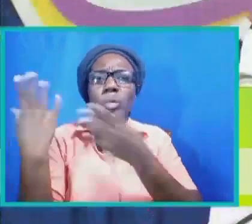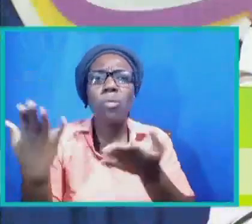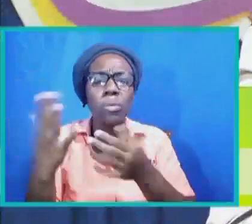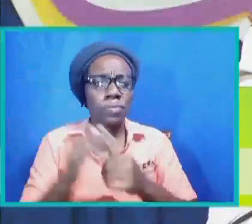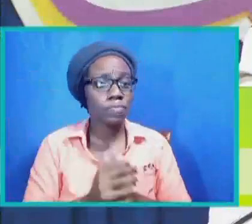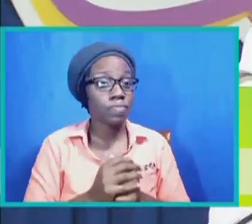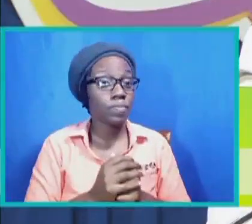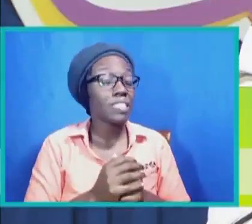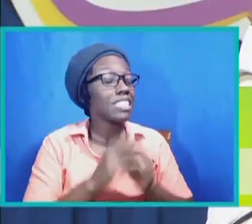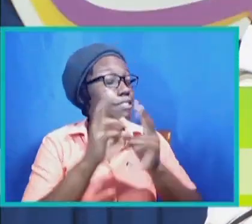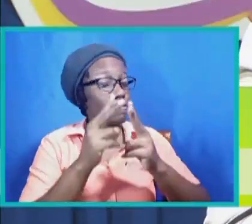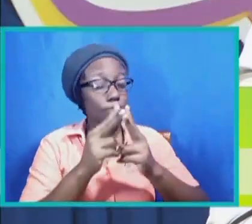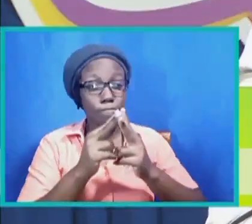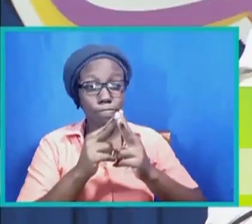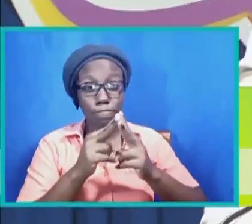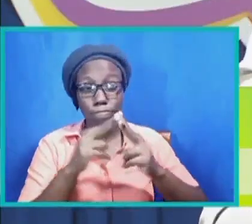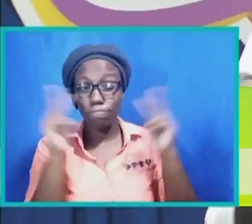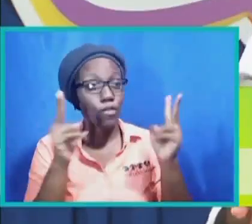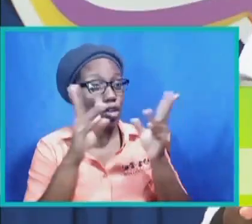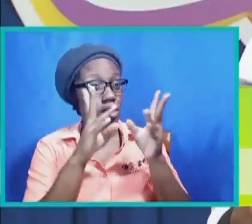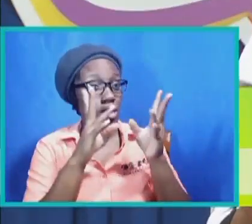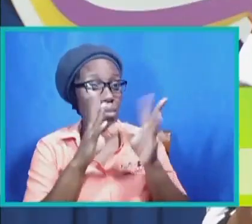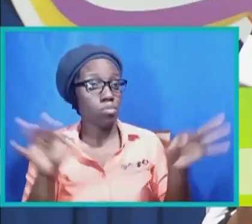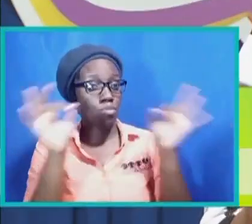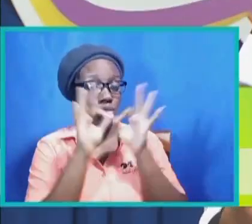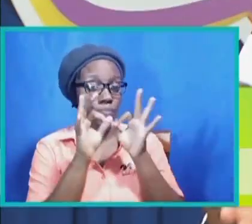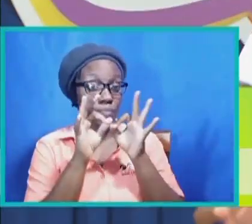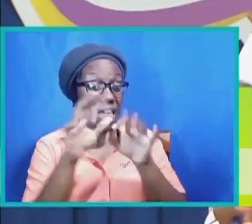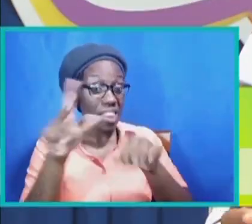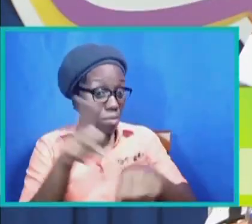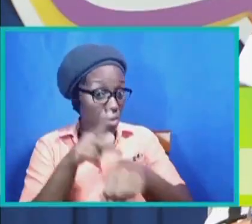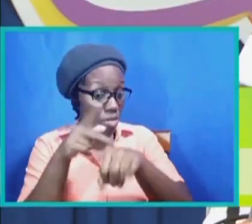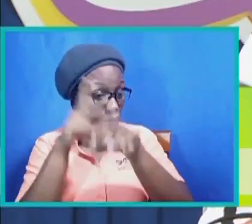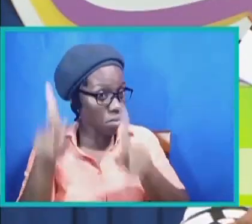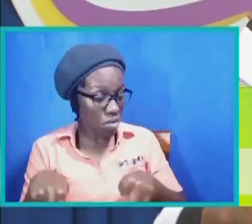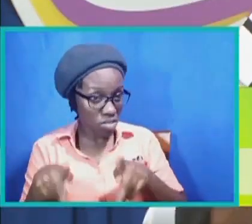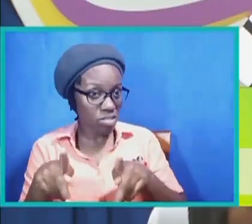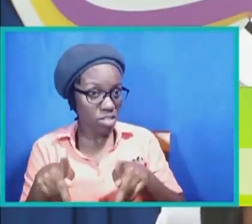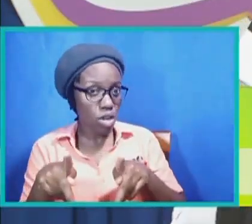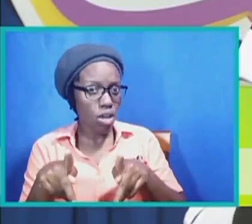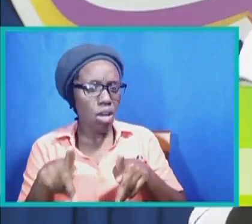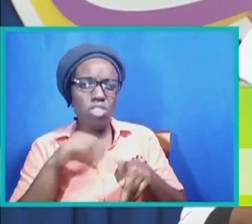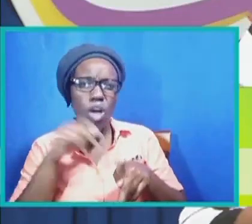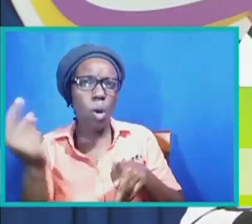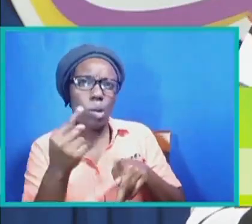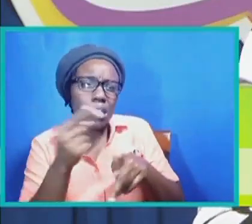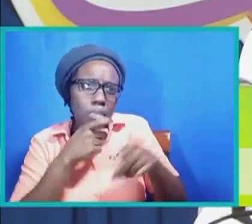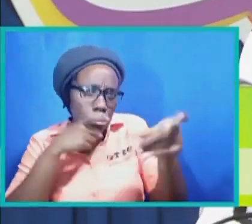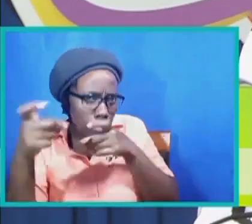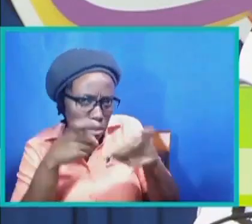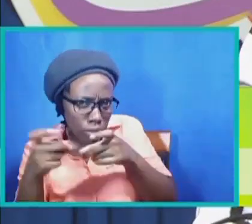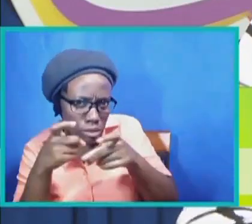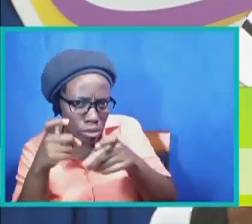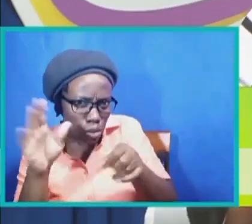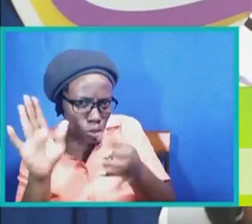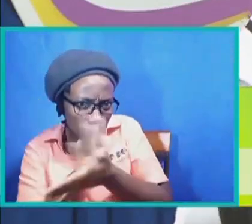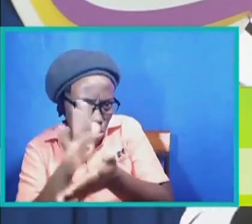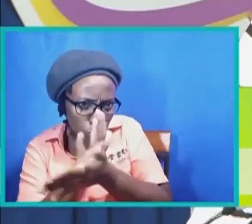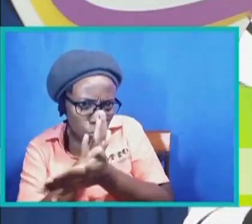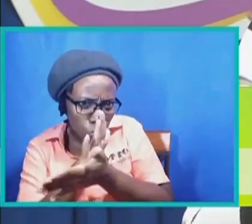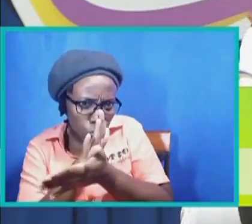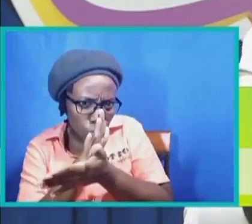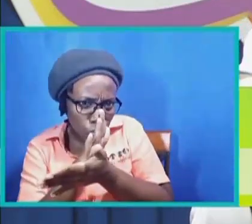critical. The principal not only has to manage the school environment, and that means managing the